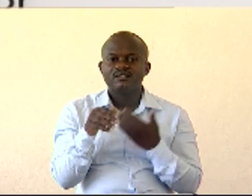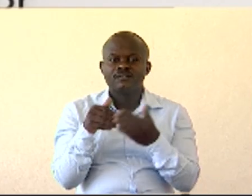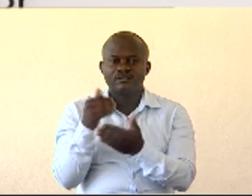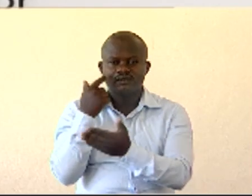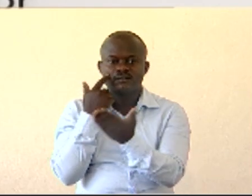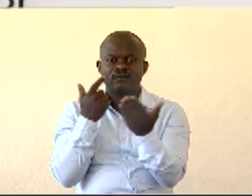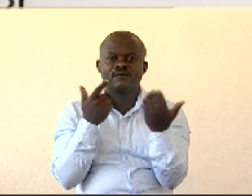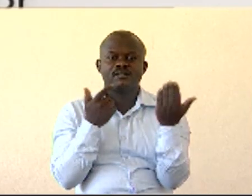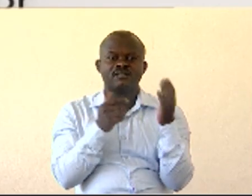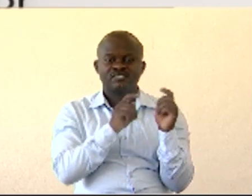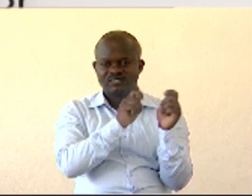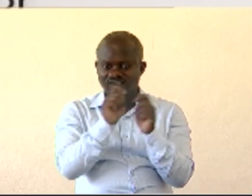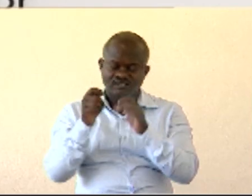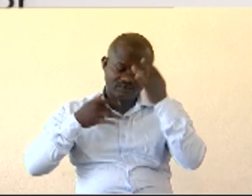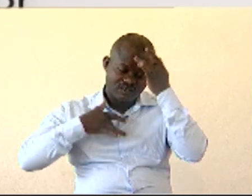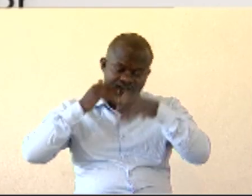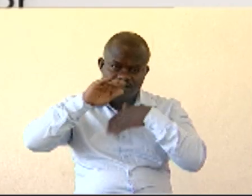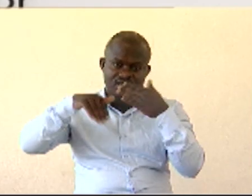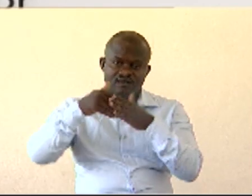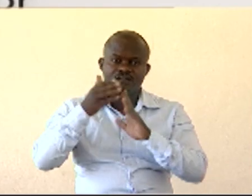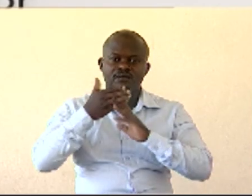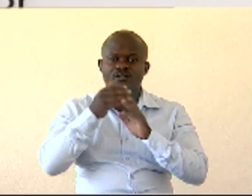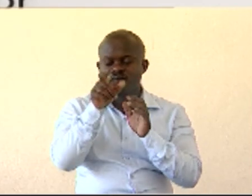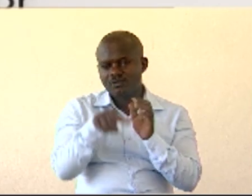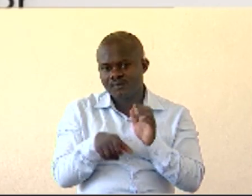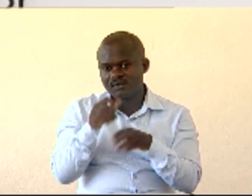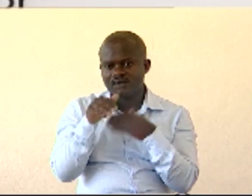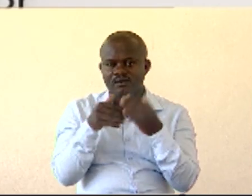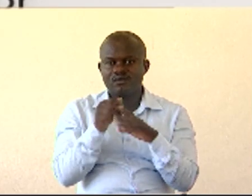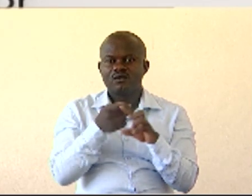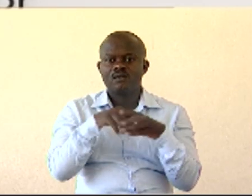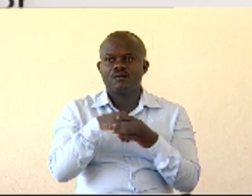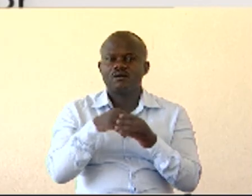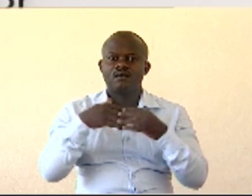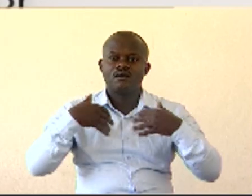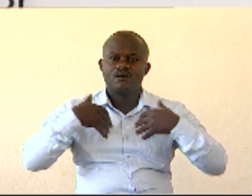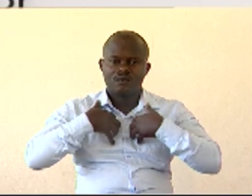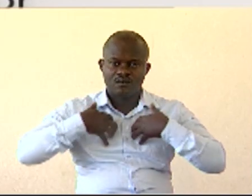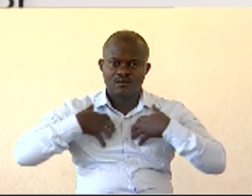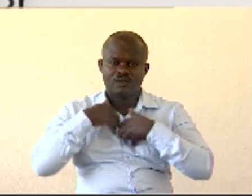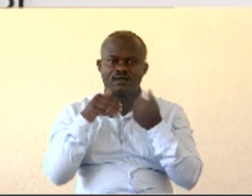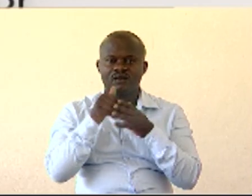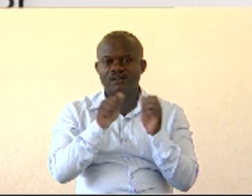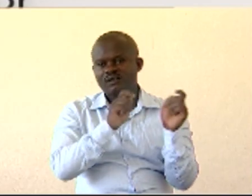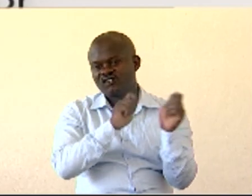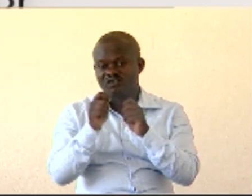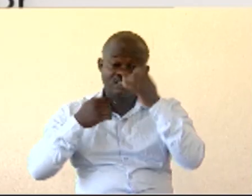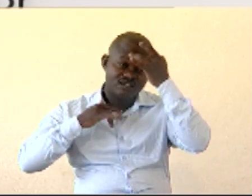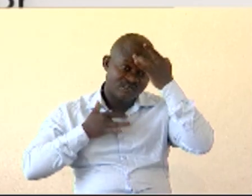can transmit the infectious disease between human beings or from animals to human beings. They can transmit the